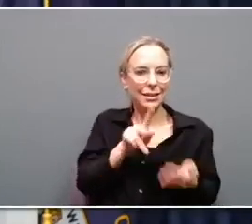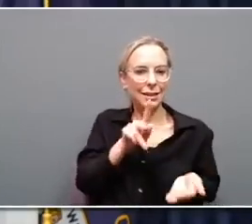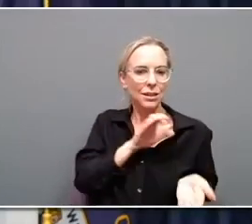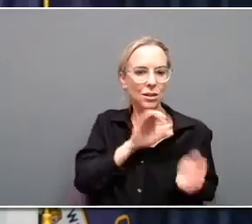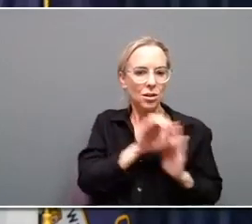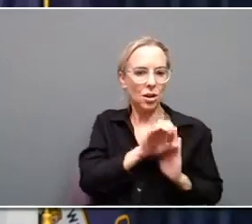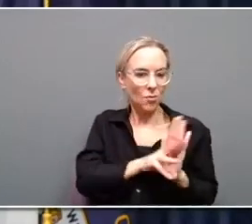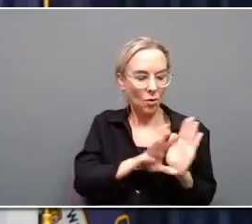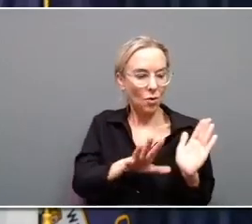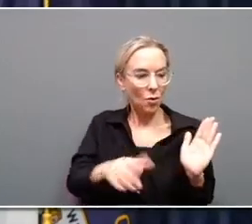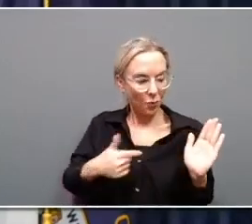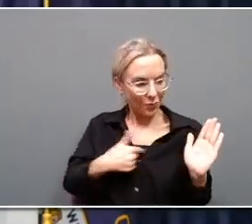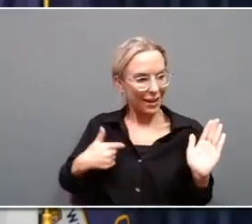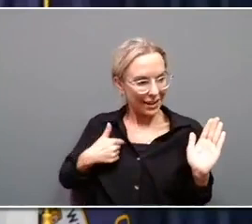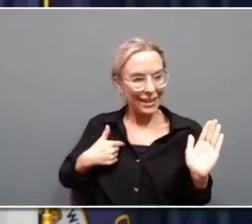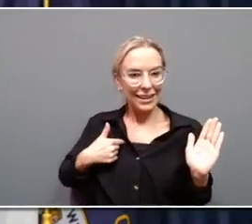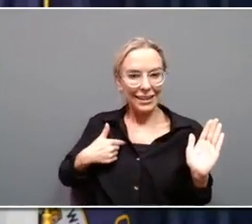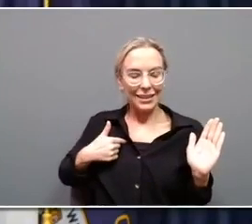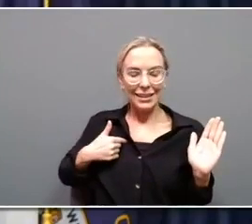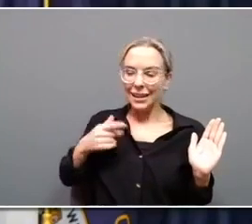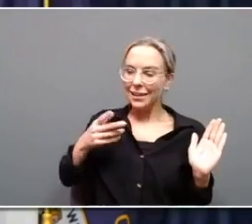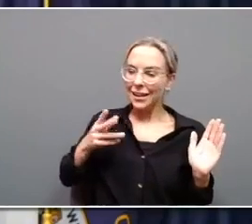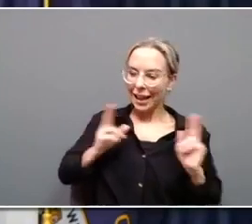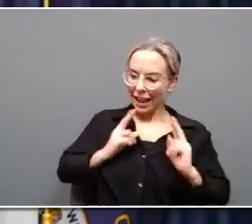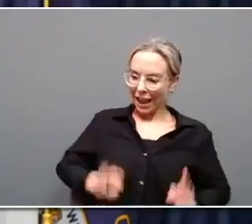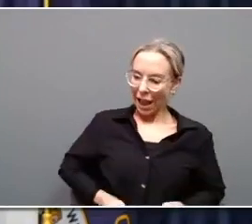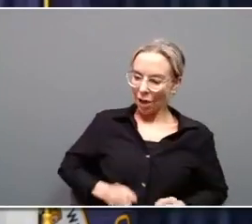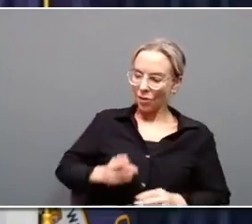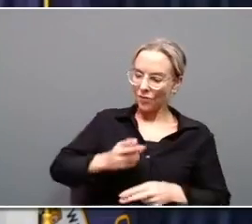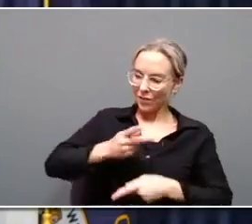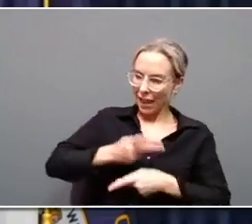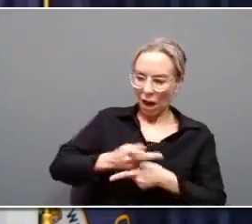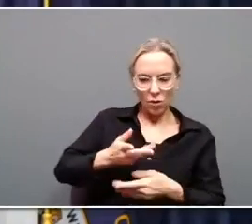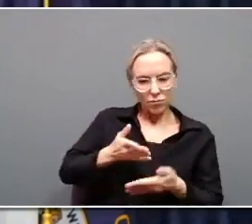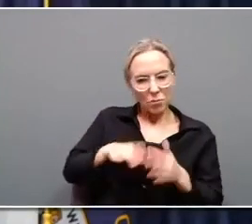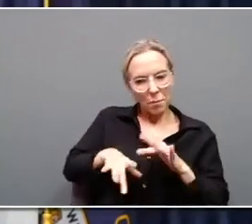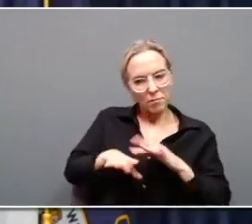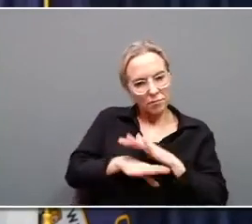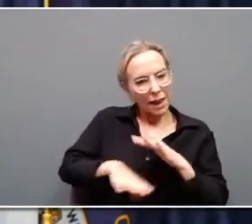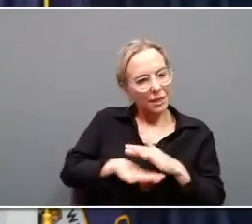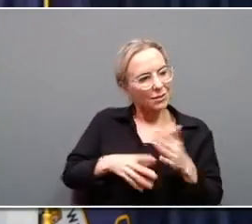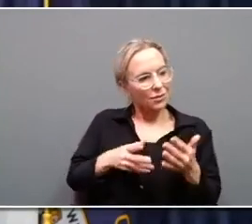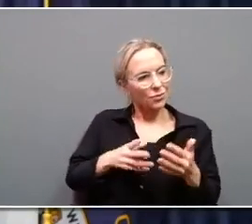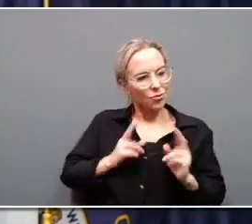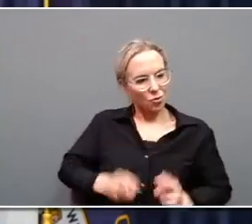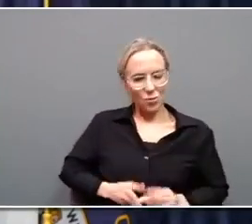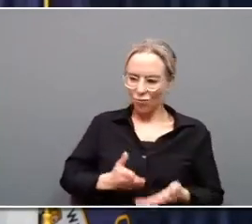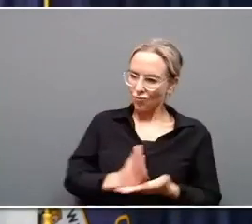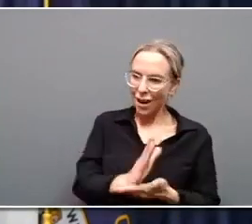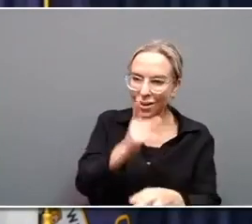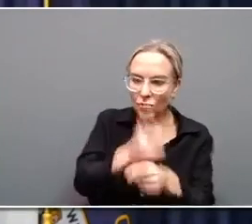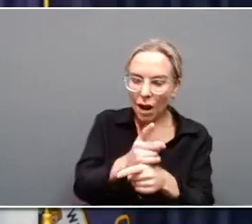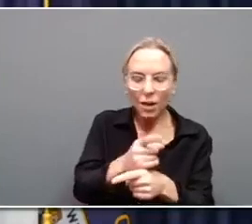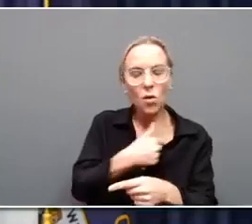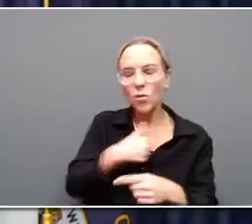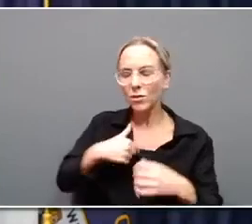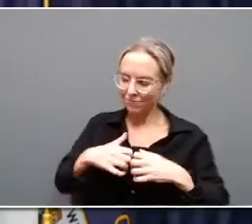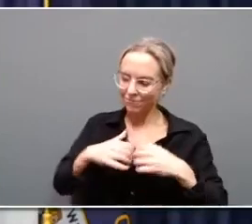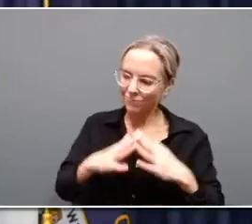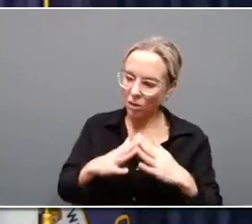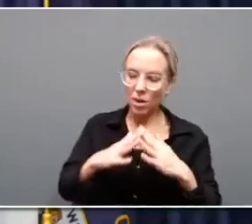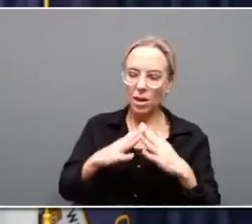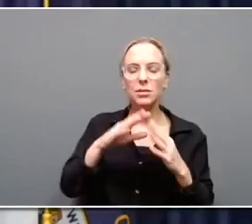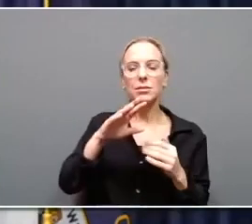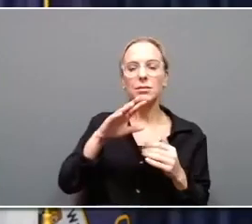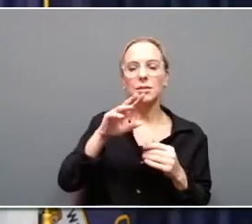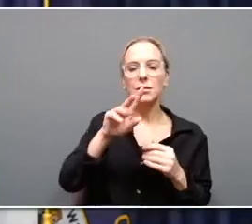that healthcare is a basic human right, and that's why 2 years ago, we relaunched Connect, our state-based health